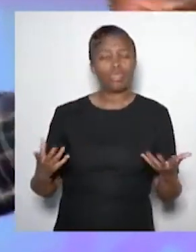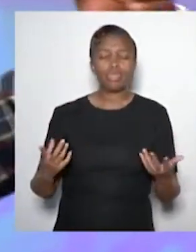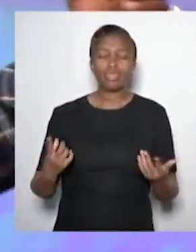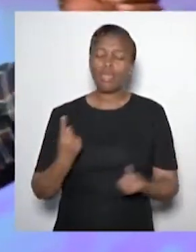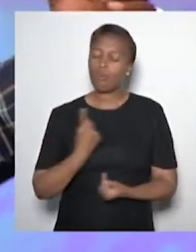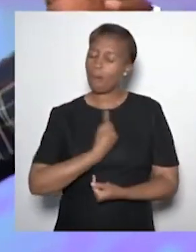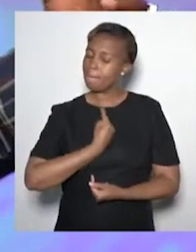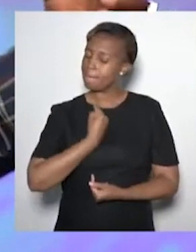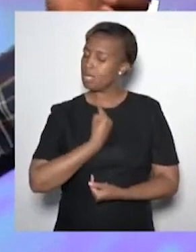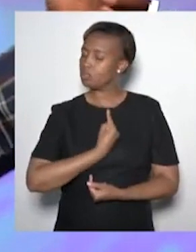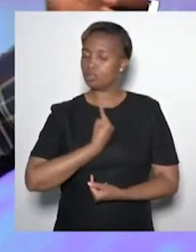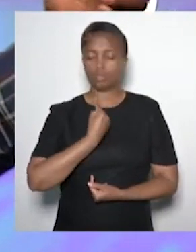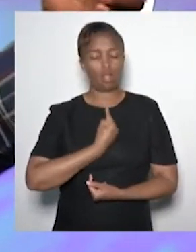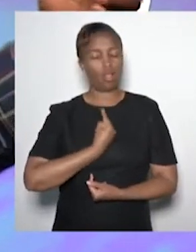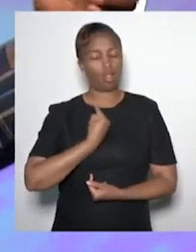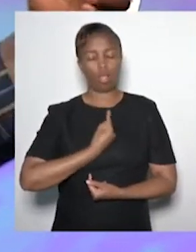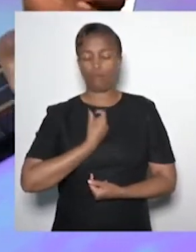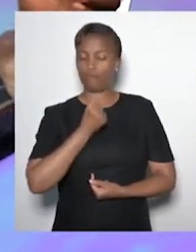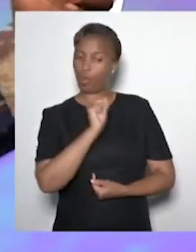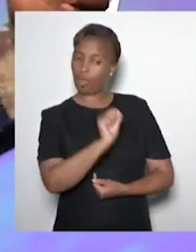personal.